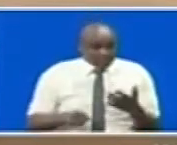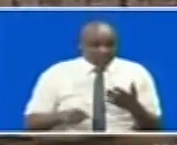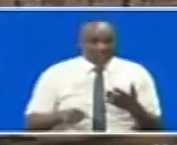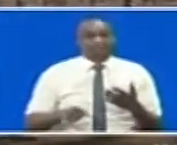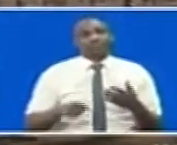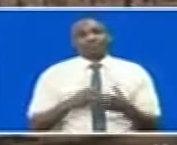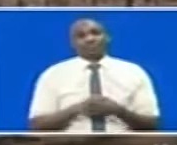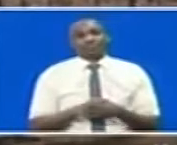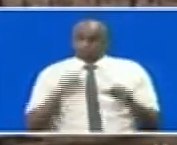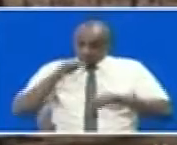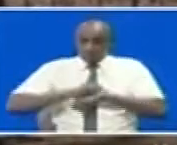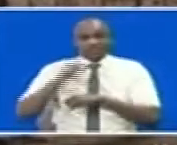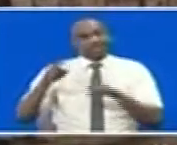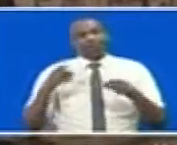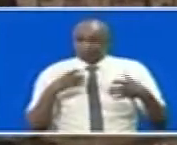school.